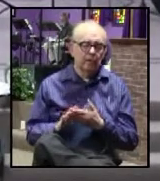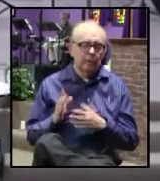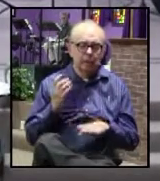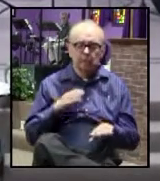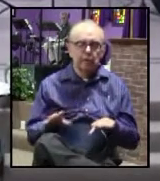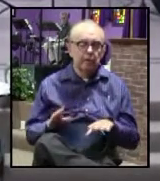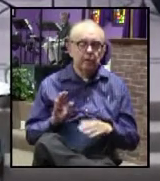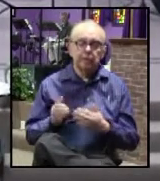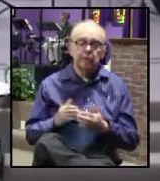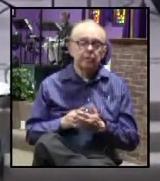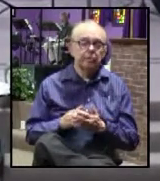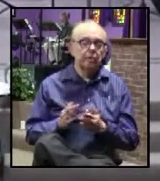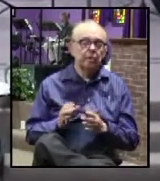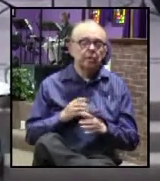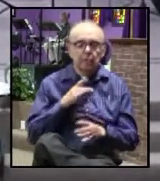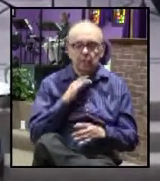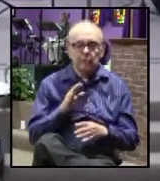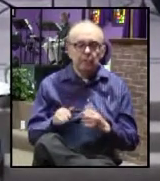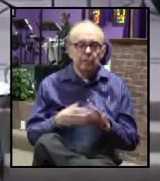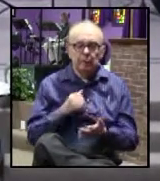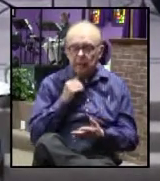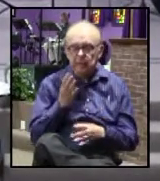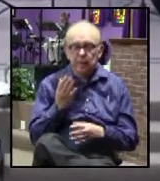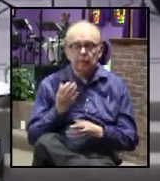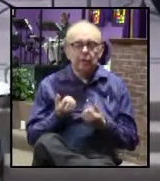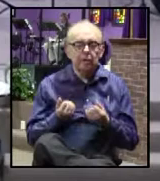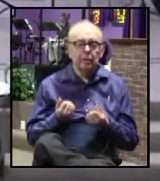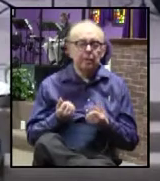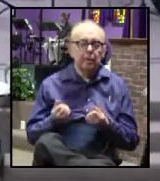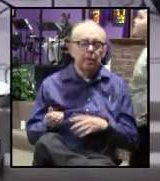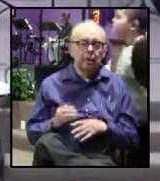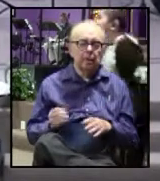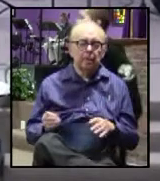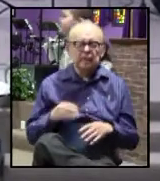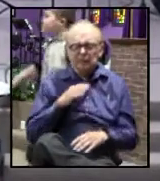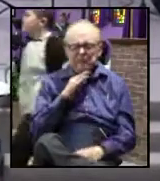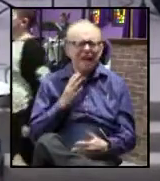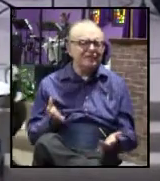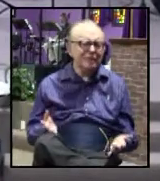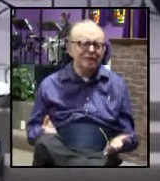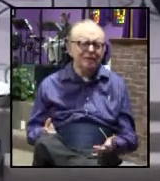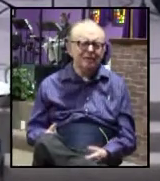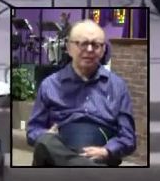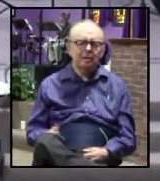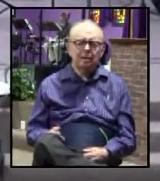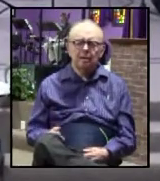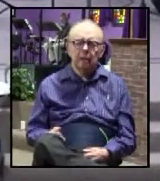were going to be dirty again or not. It was an undesirable task. It was dirty. It was nasty.